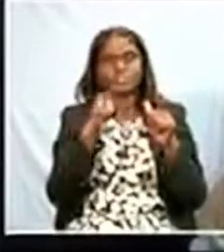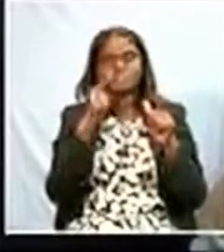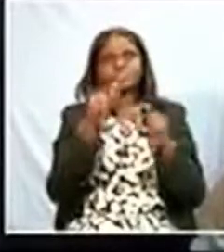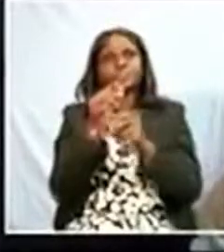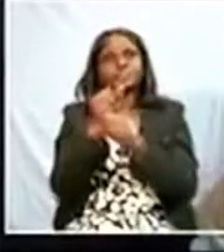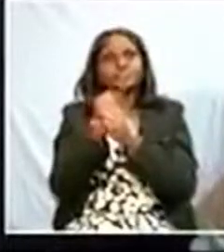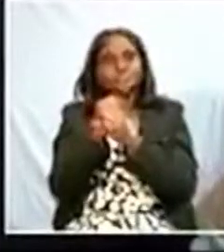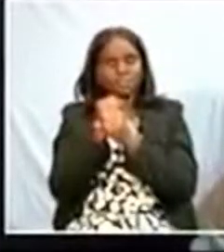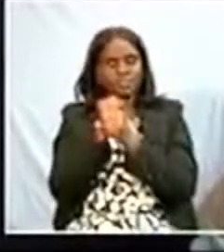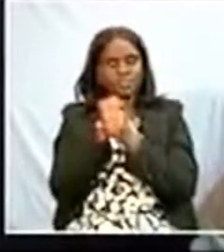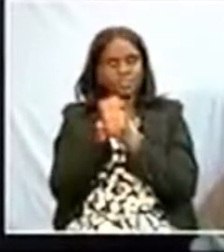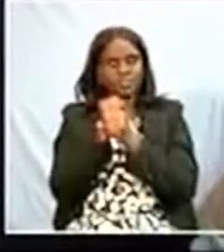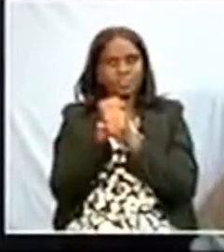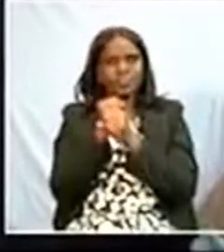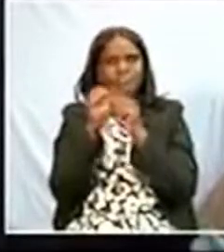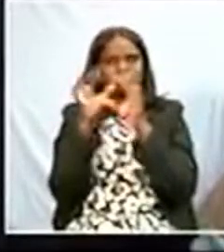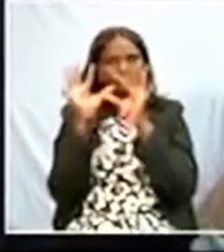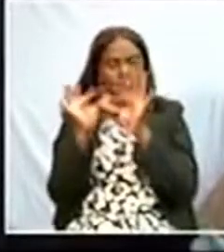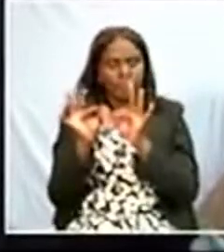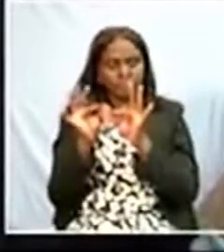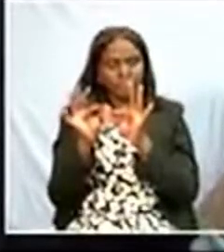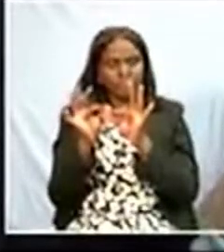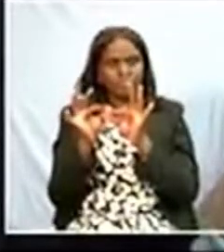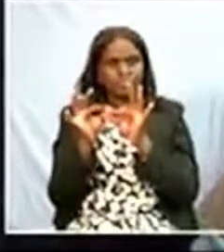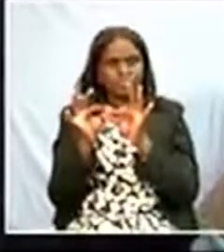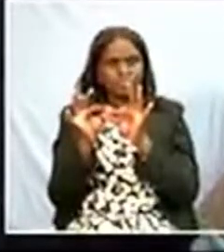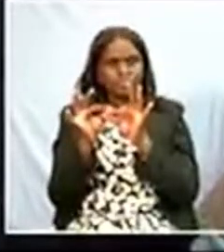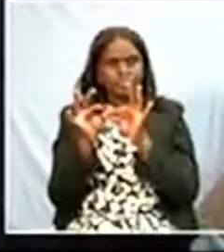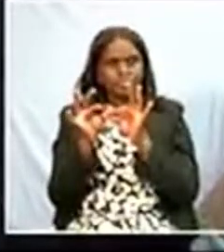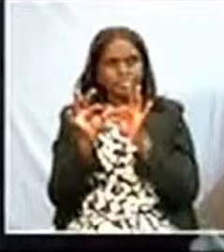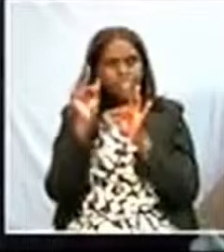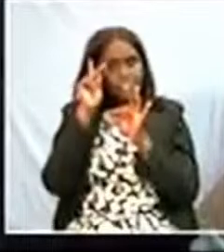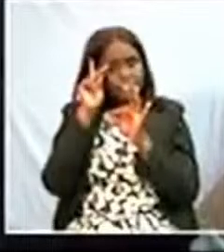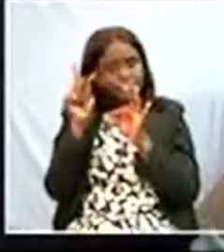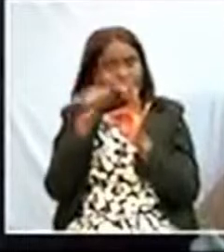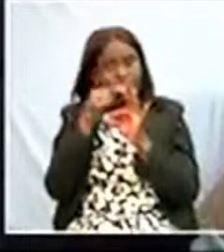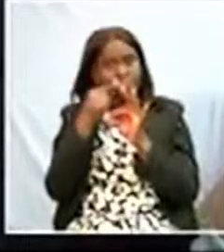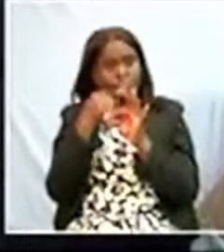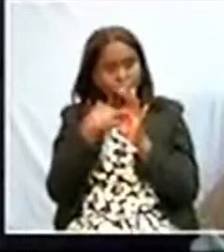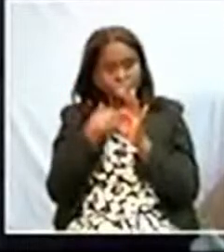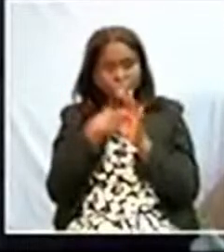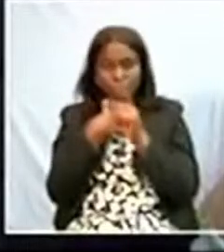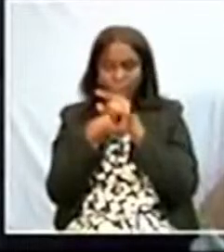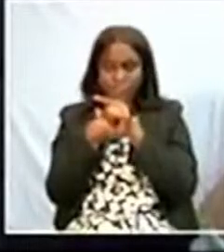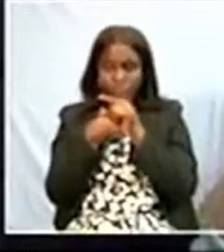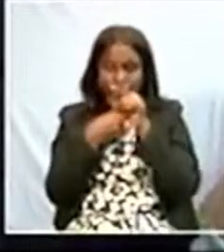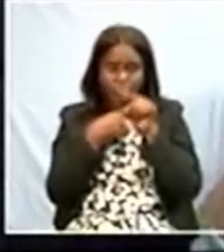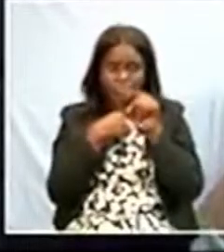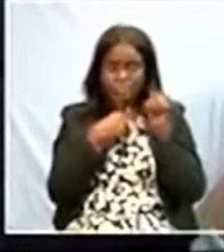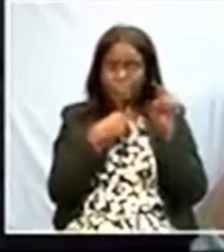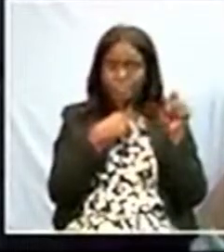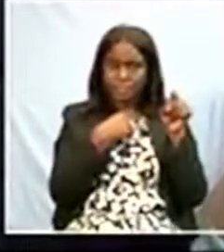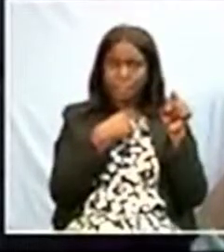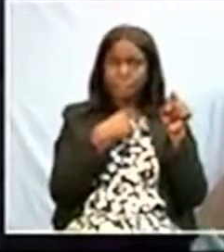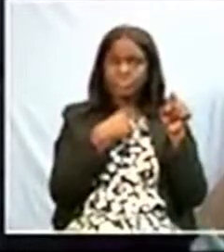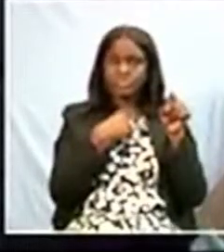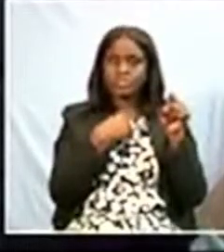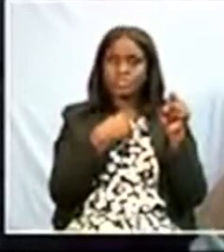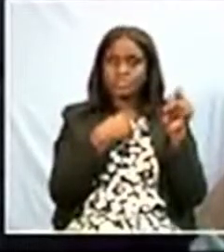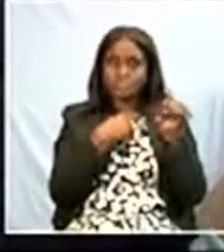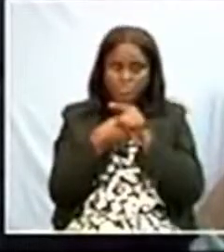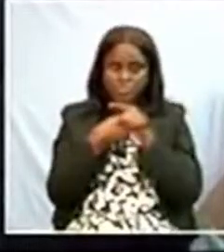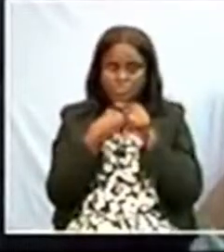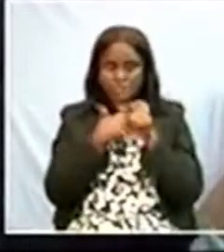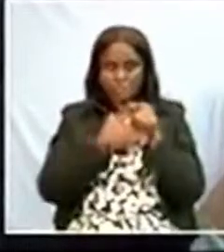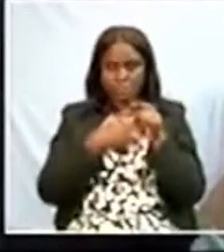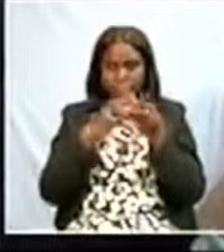holding account. As long as Kitwe says we have this and this and this, please